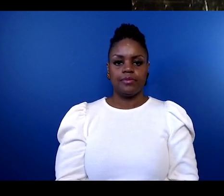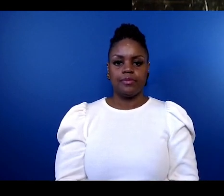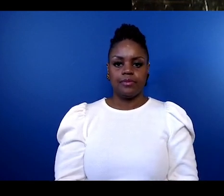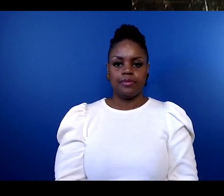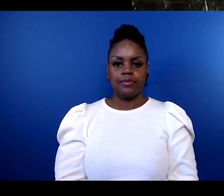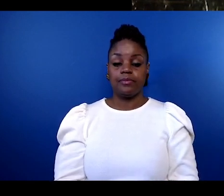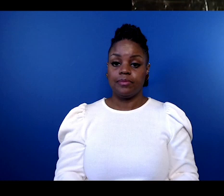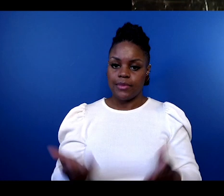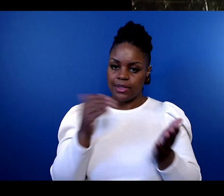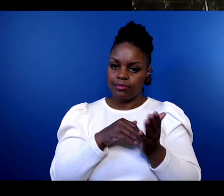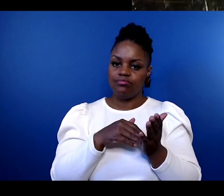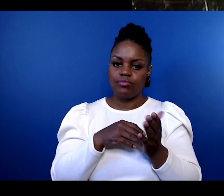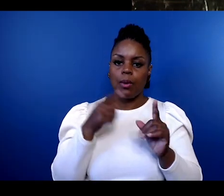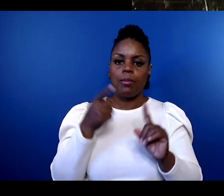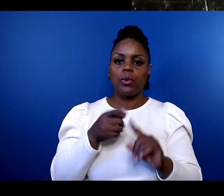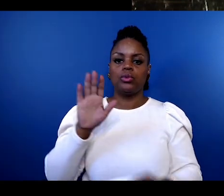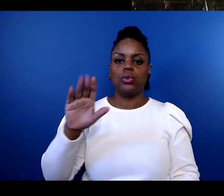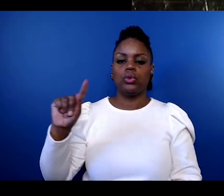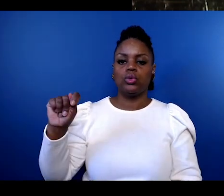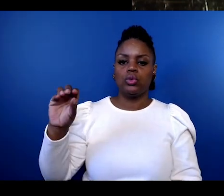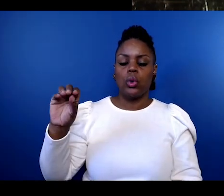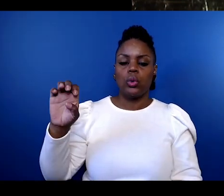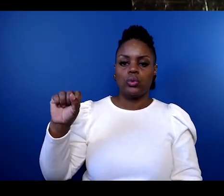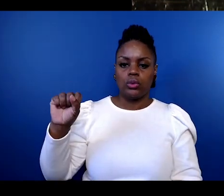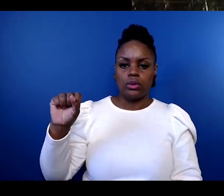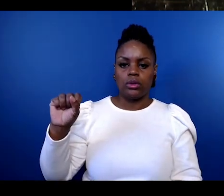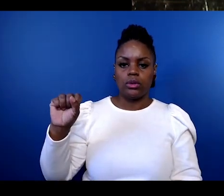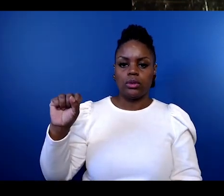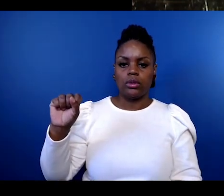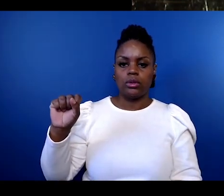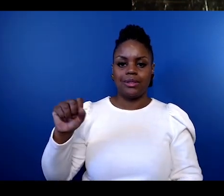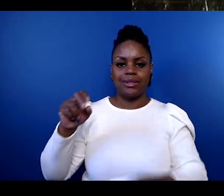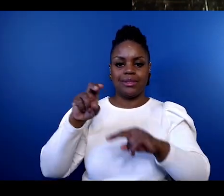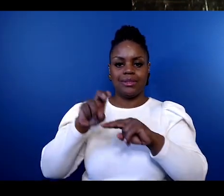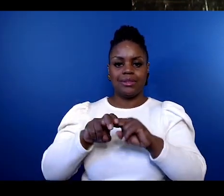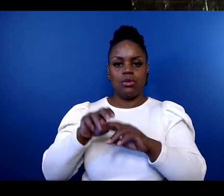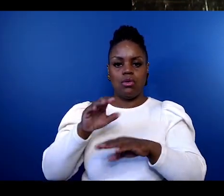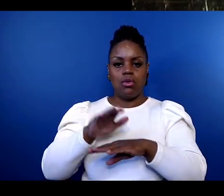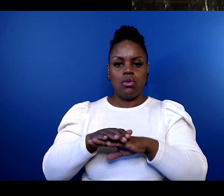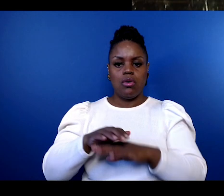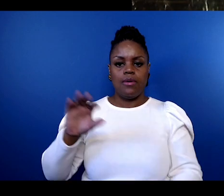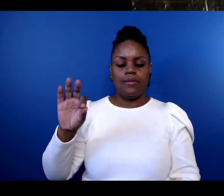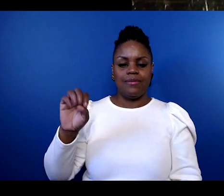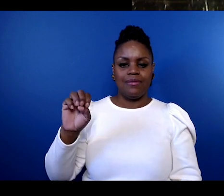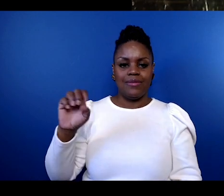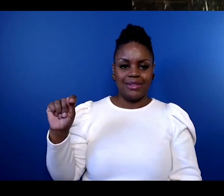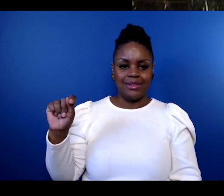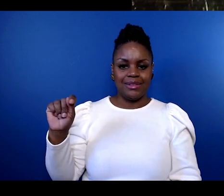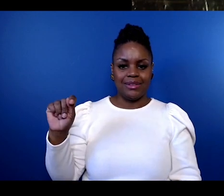fold forward, lowering the belly onto the thighs, lowering the chest onto the